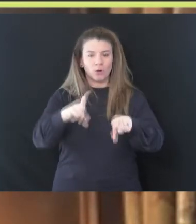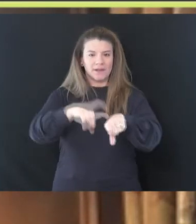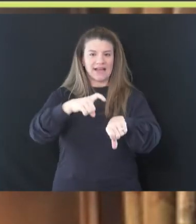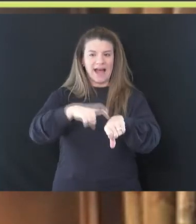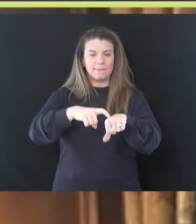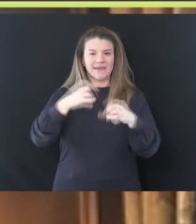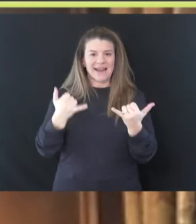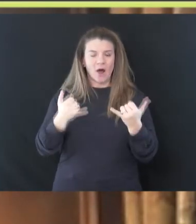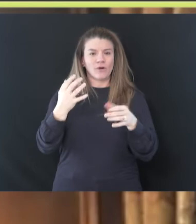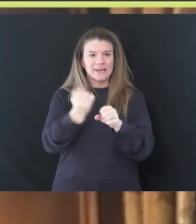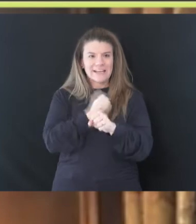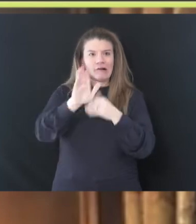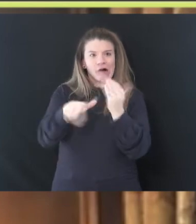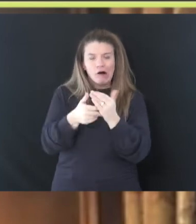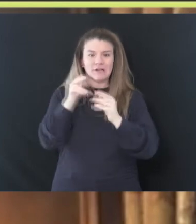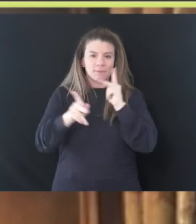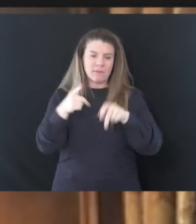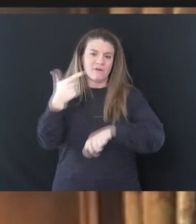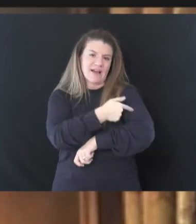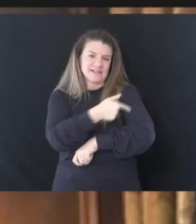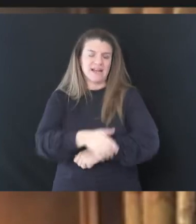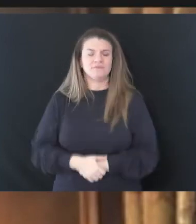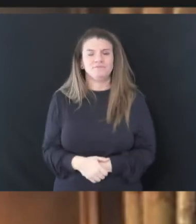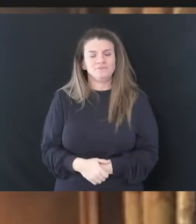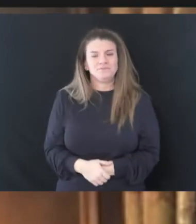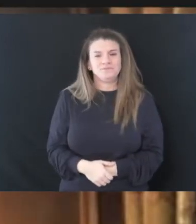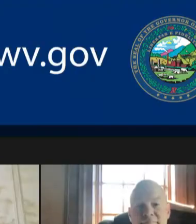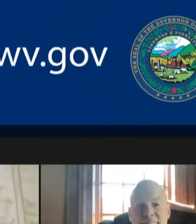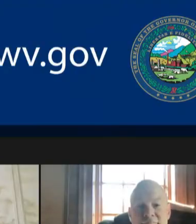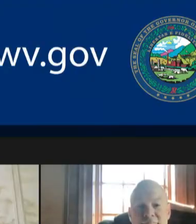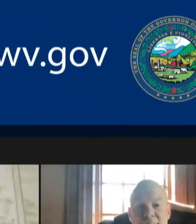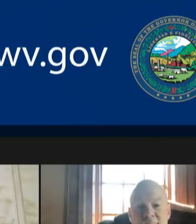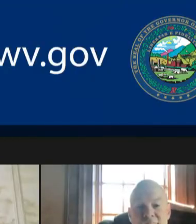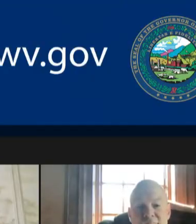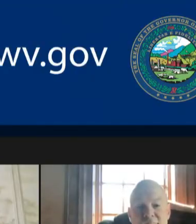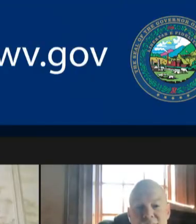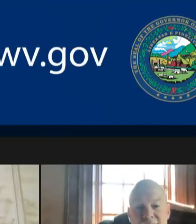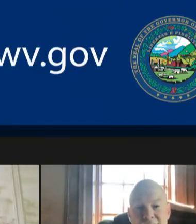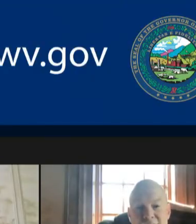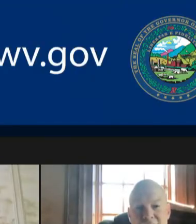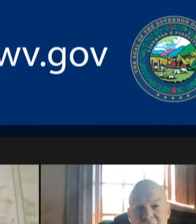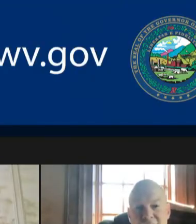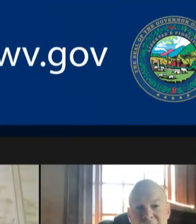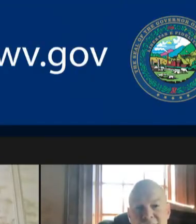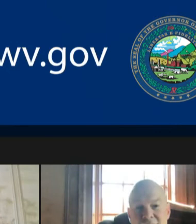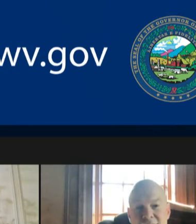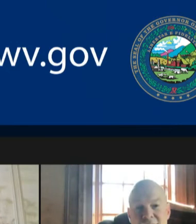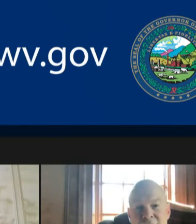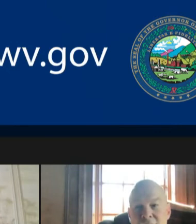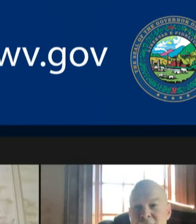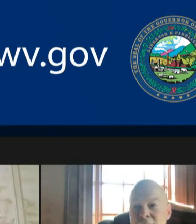everybody vaccinated. Thank you. Thank you, Dr. Marsh. Next to Bill Crouch, Secretary of the DHHR.